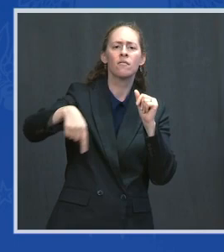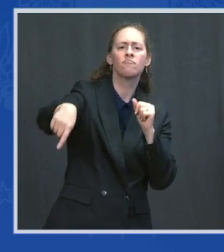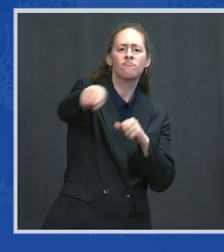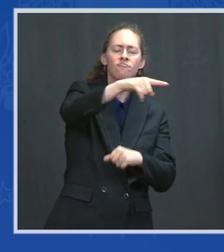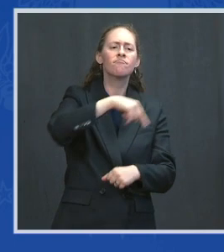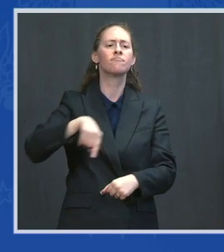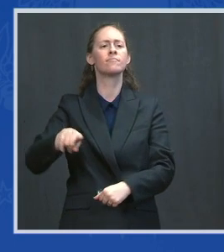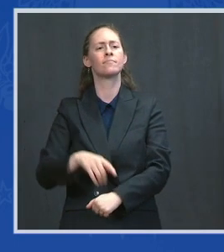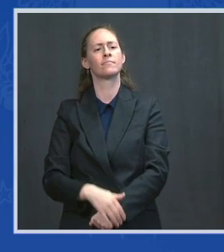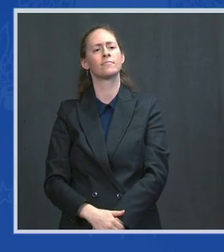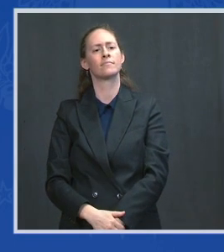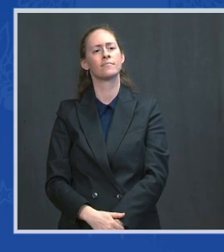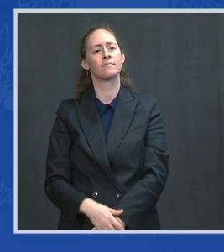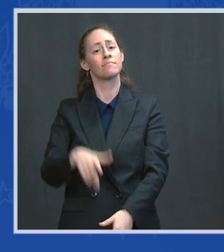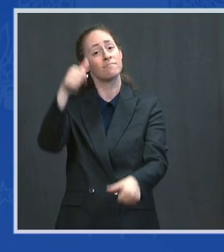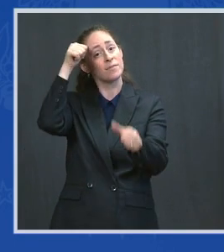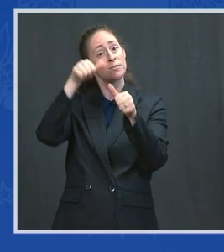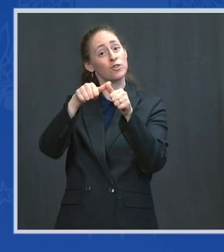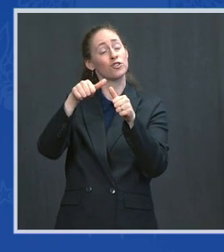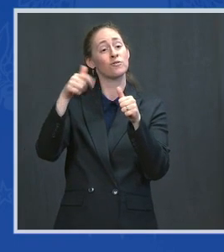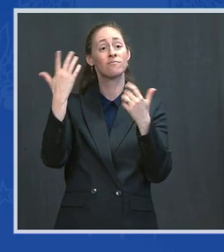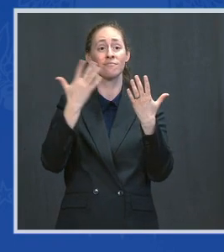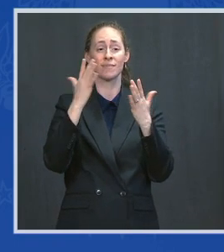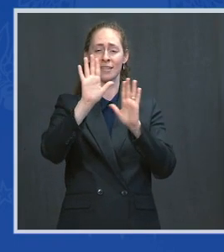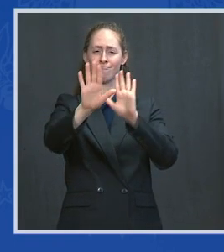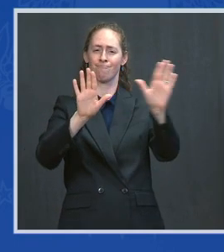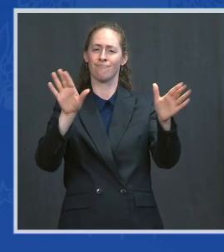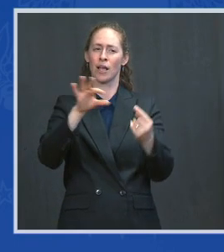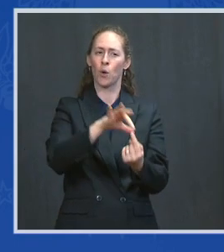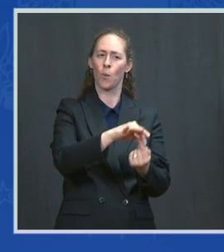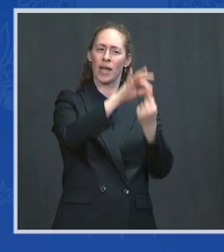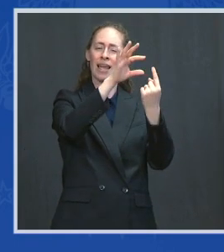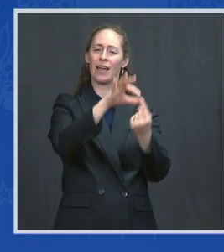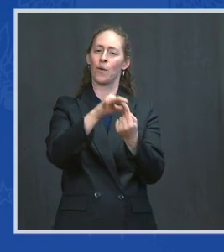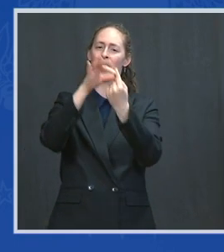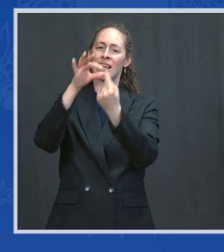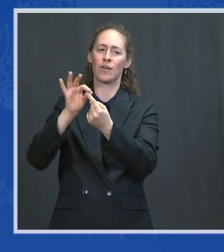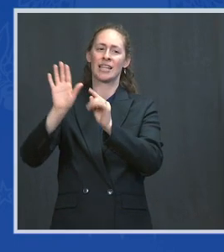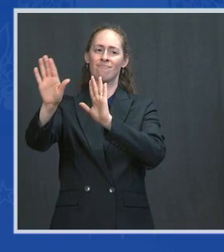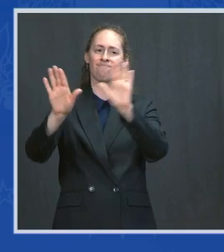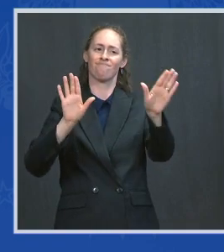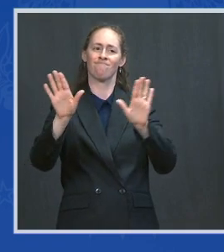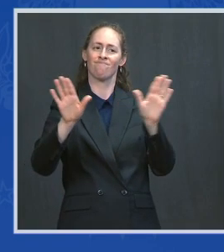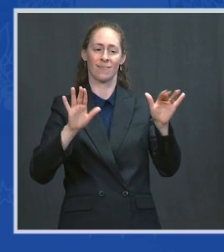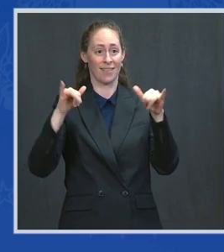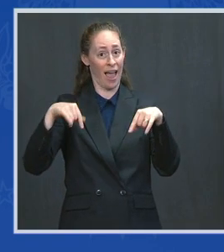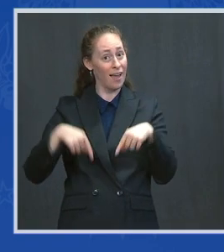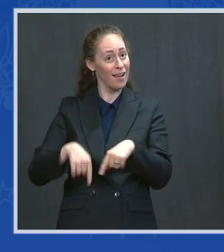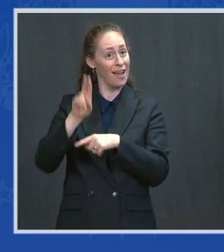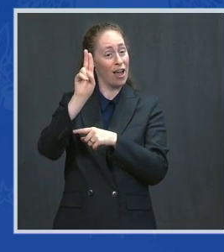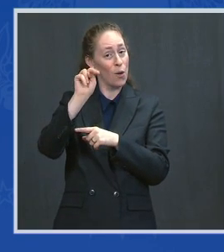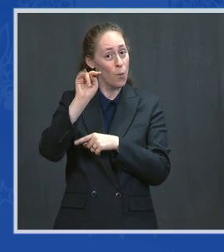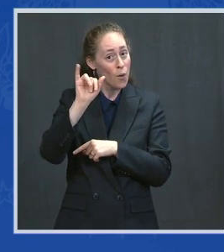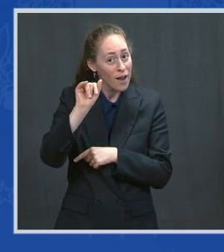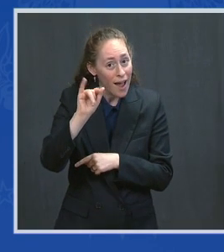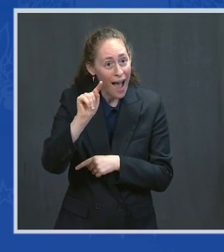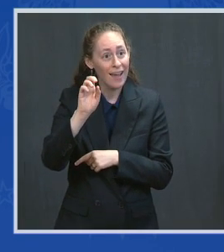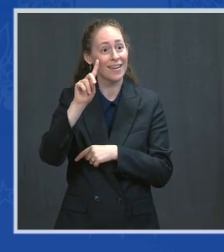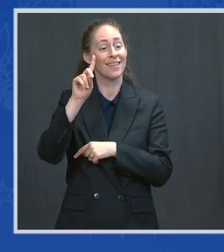we're unique in all of history as a nation. This is the United States of America, for God's sake.